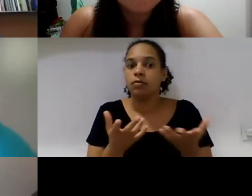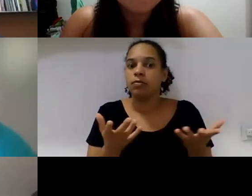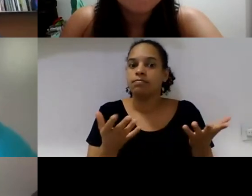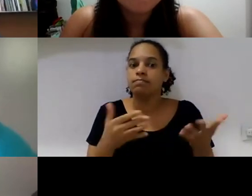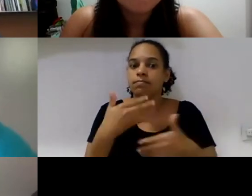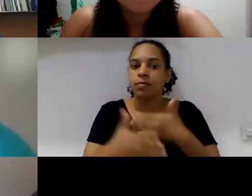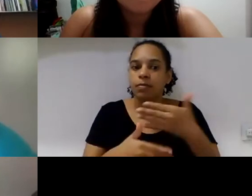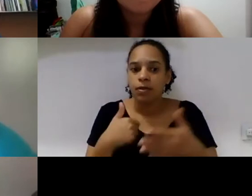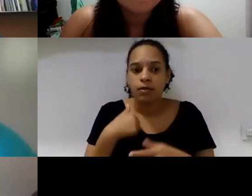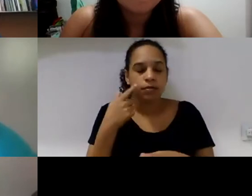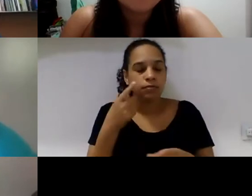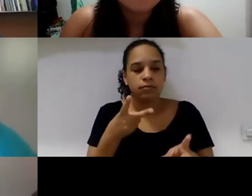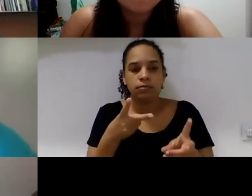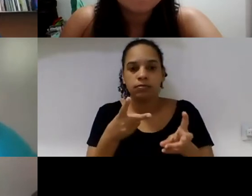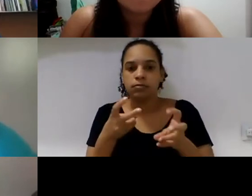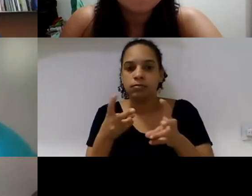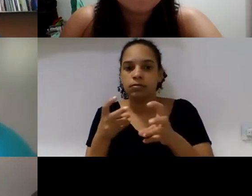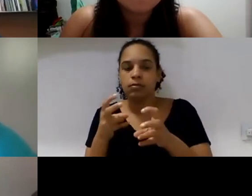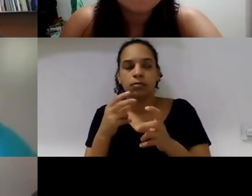we have a problem here,